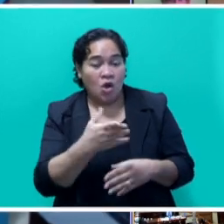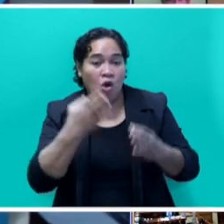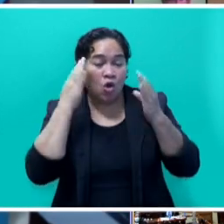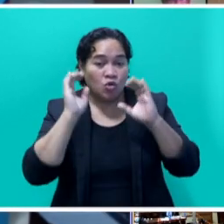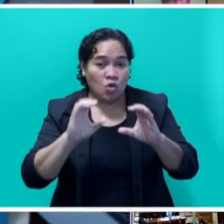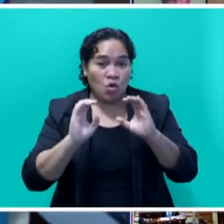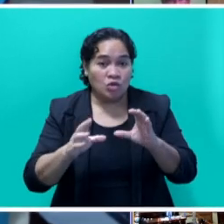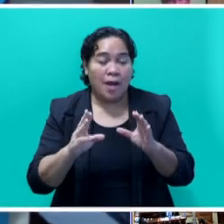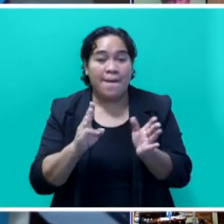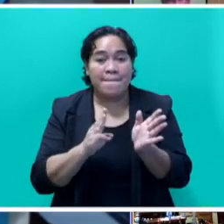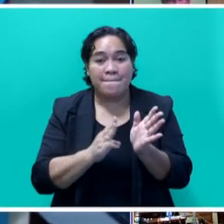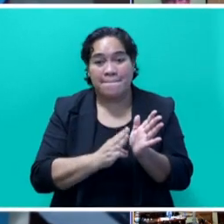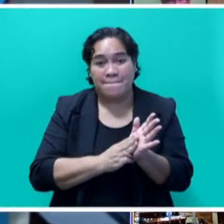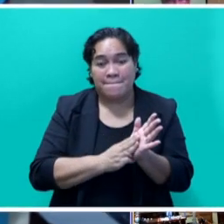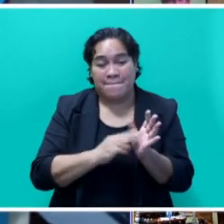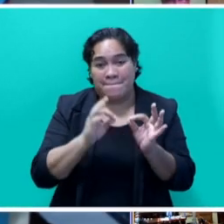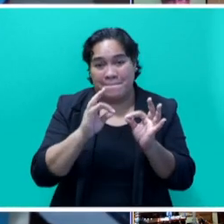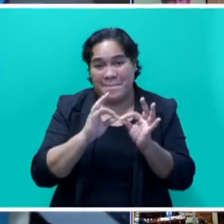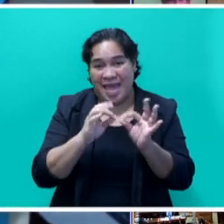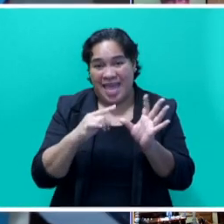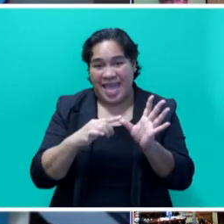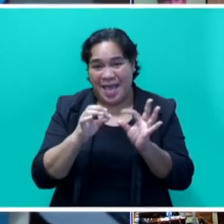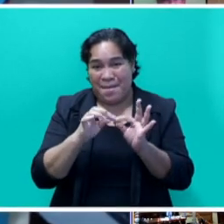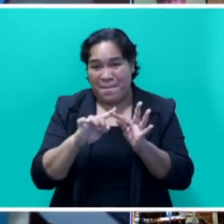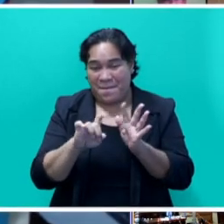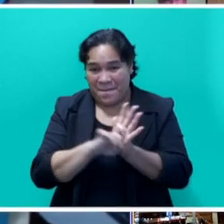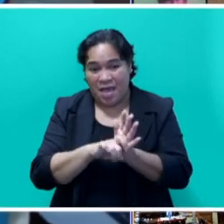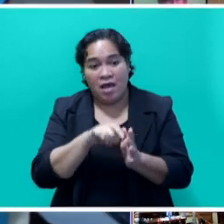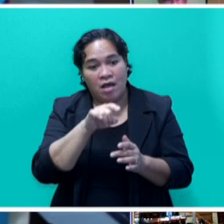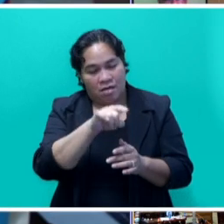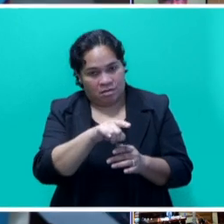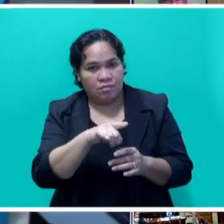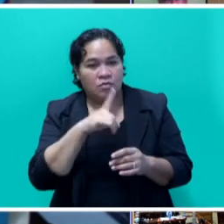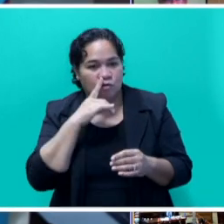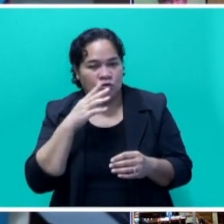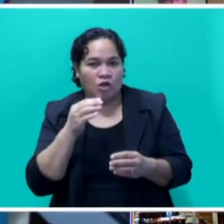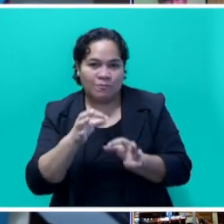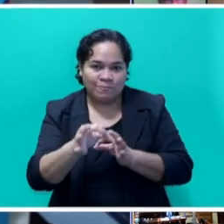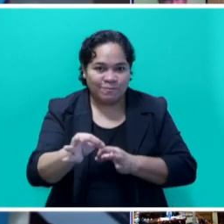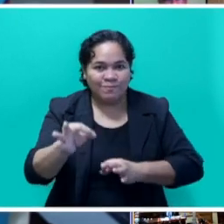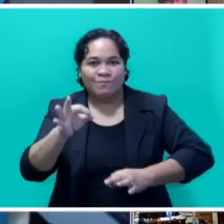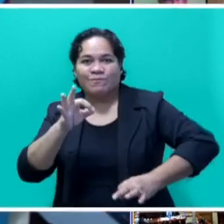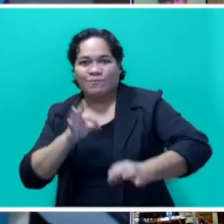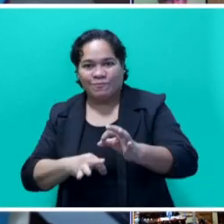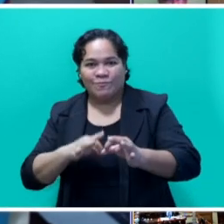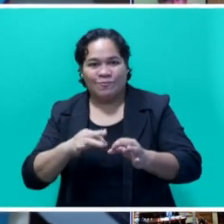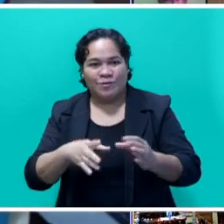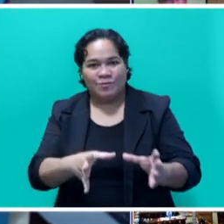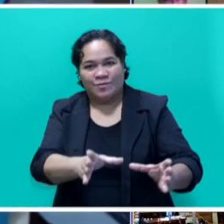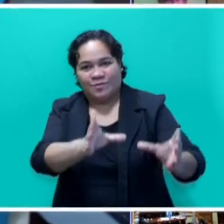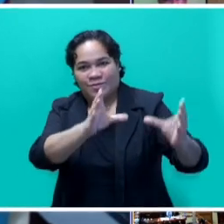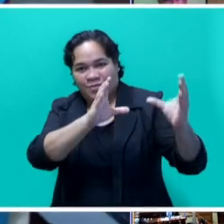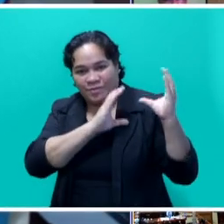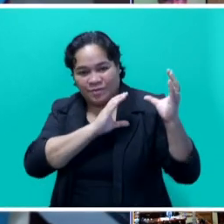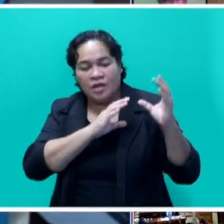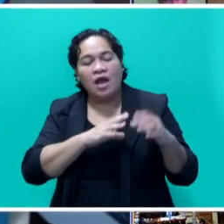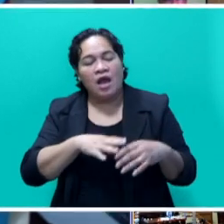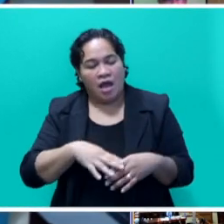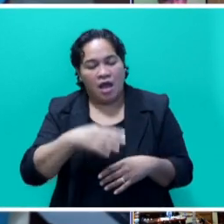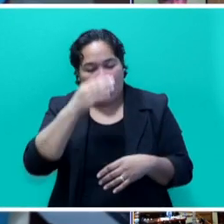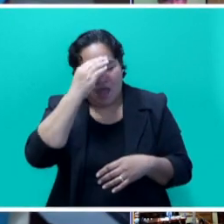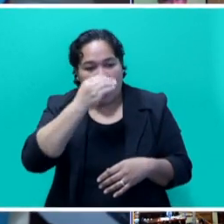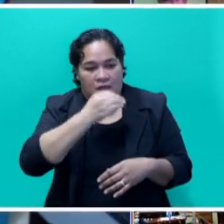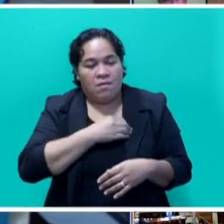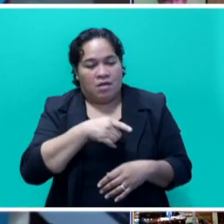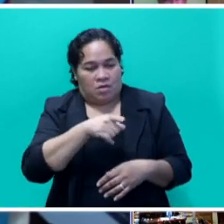with filling the biggest shoes in all rugby, and he delivered brilliantly. I believe he's earned a home in Fiji for all